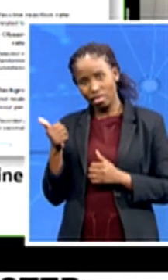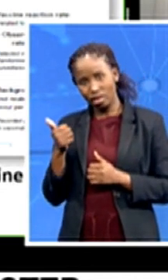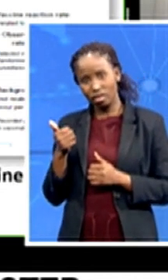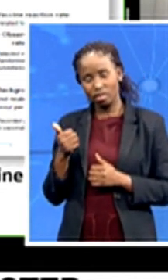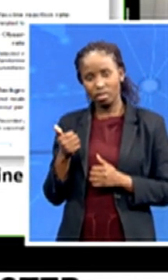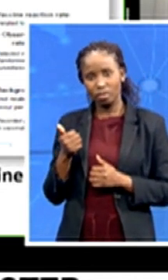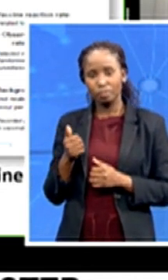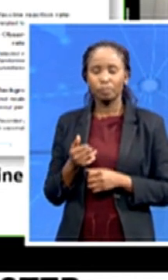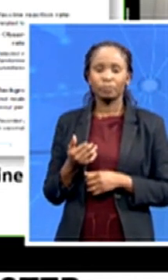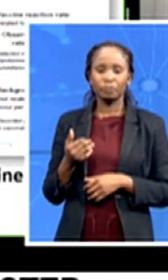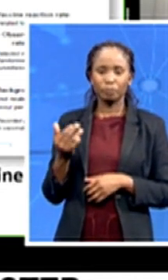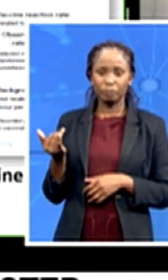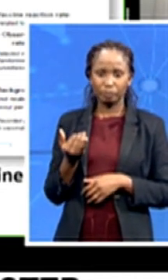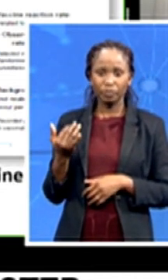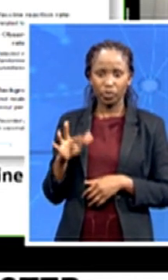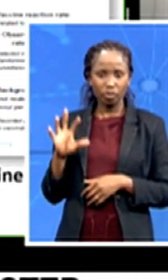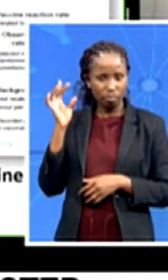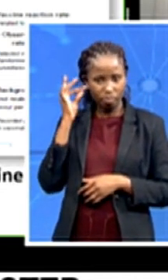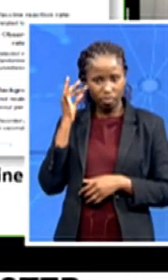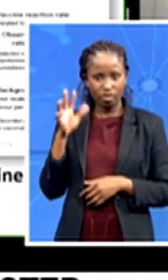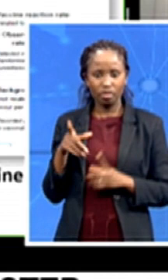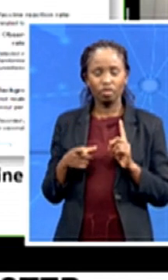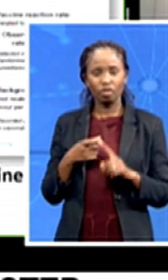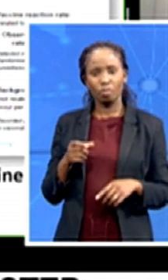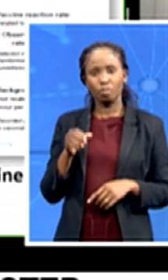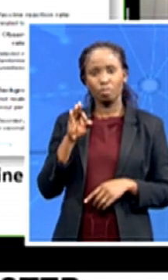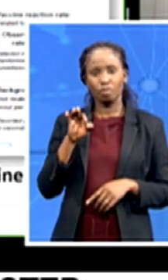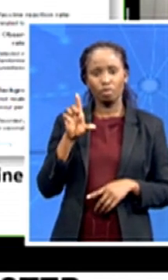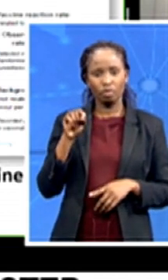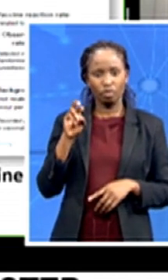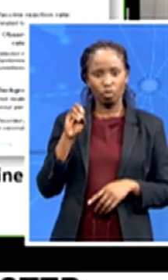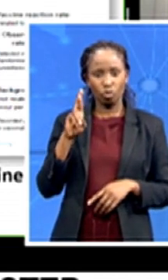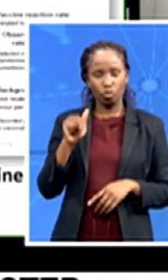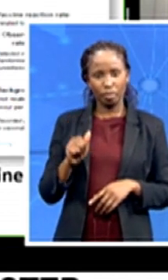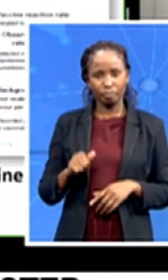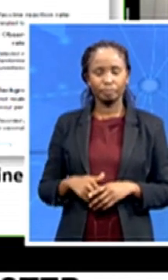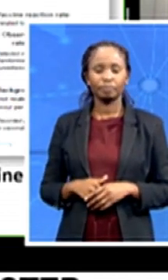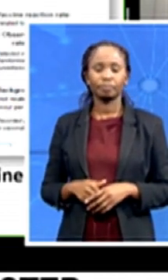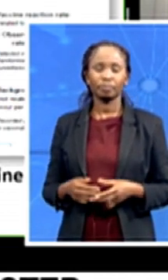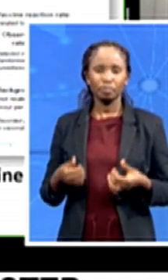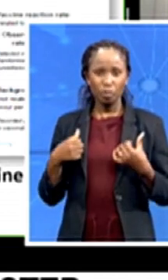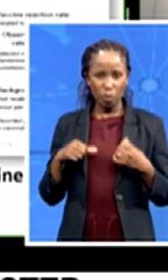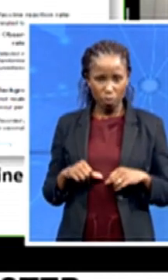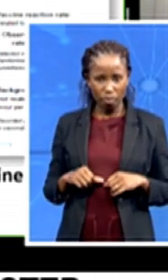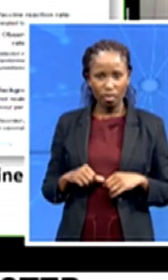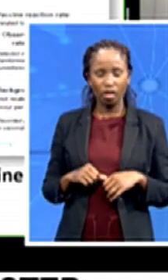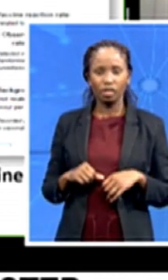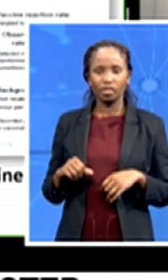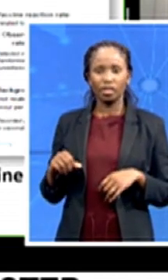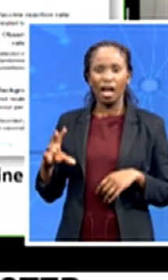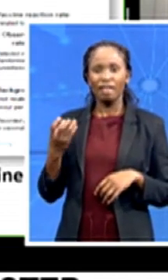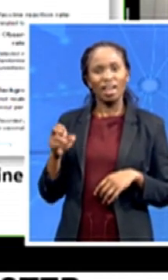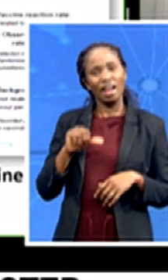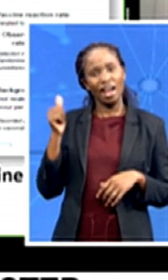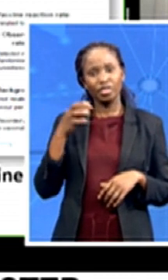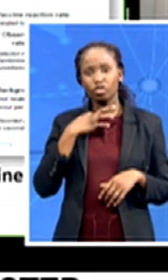Flora. Also, have the person been exposed to other risk factors other than a vaccine, for example,